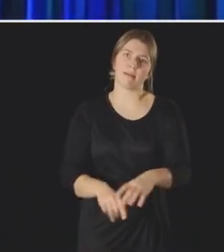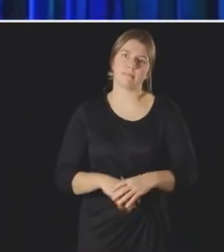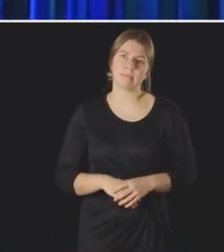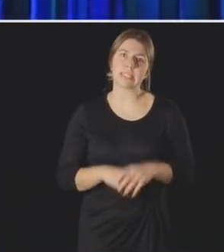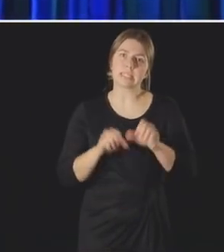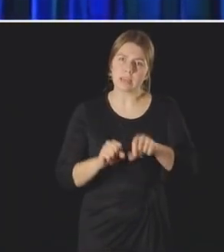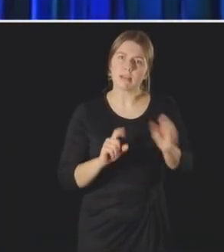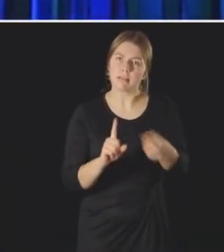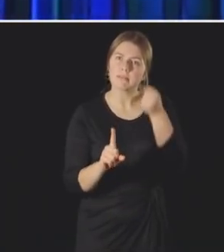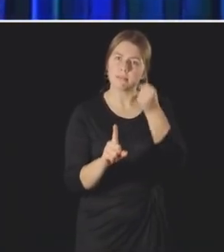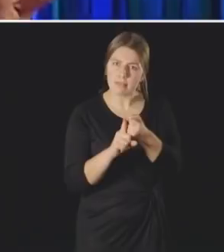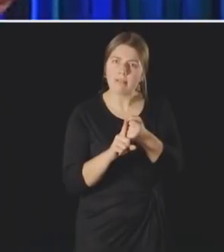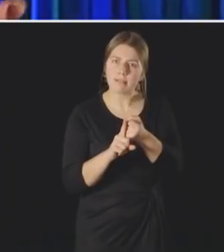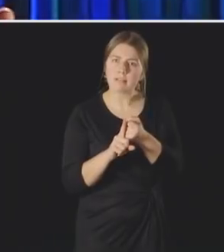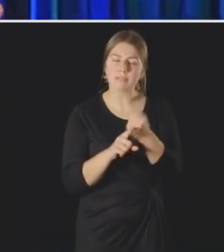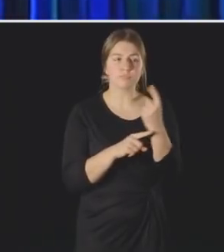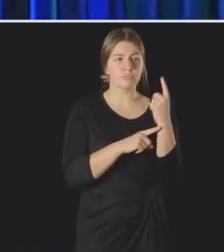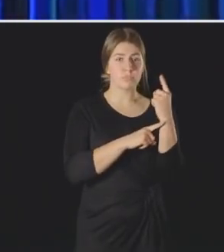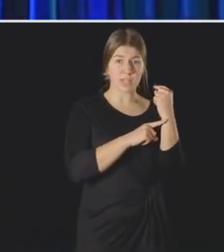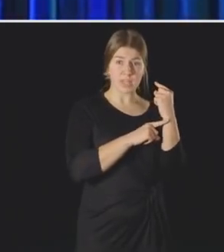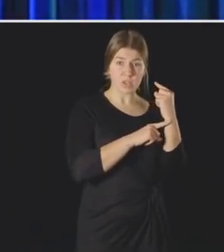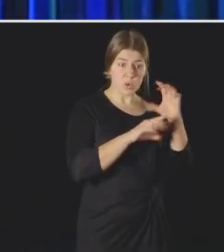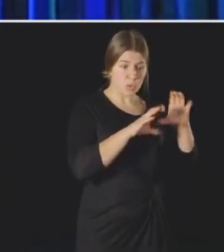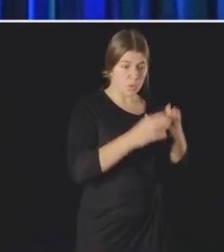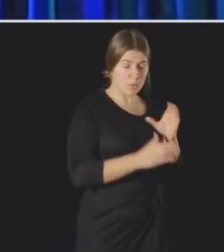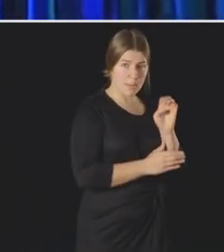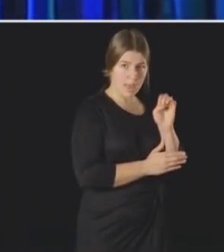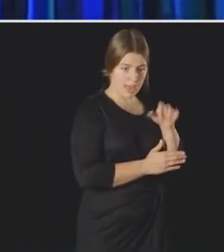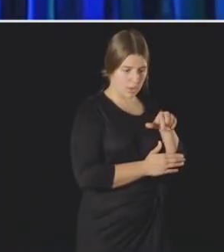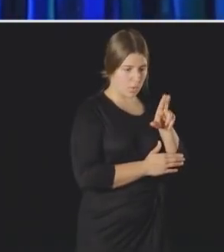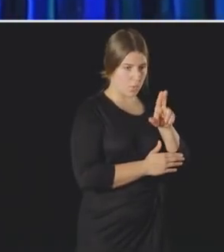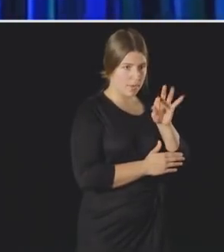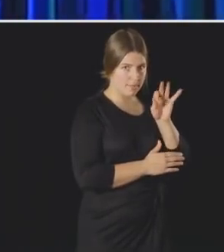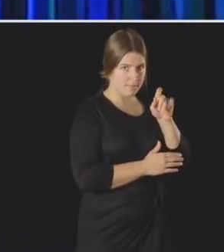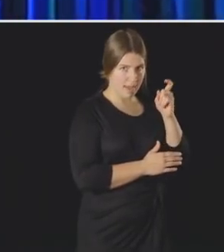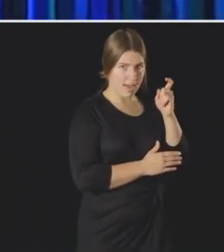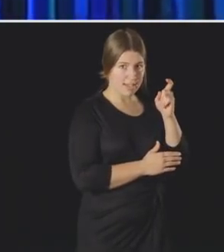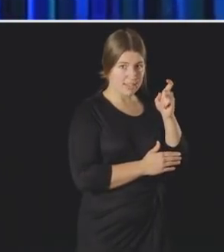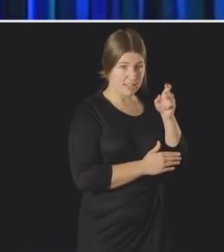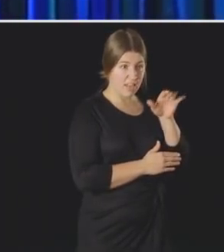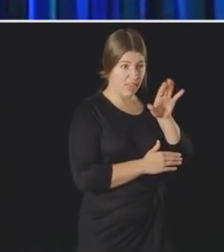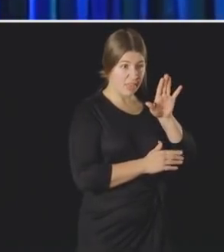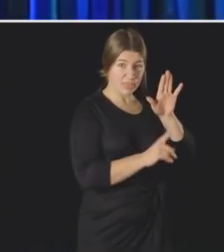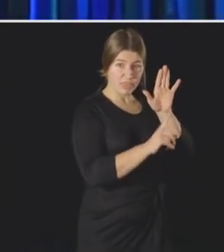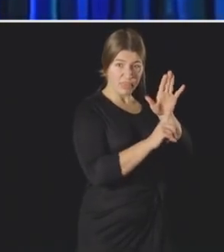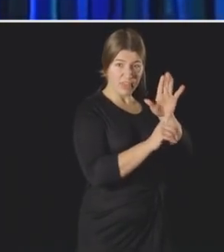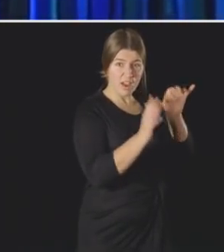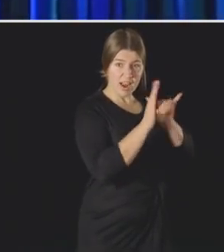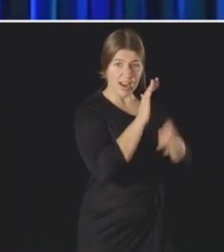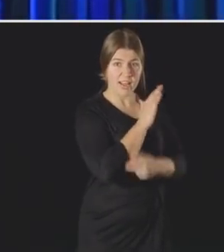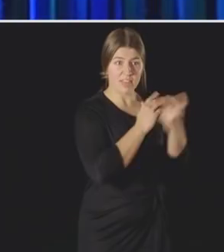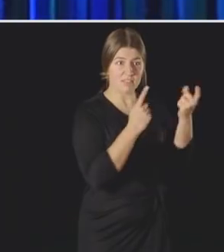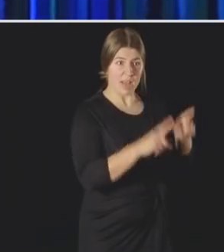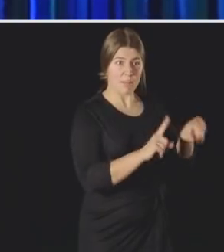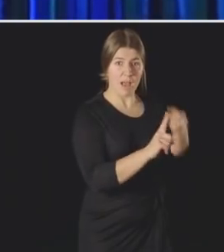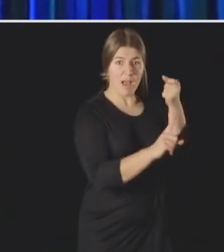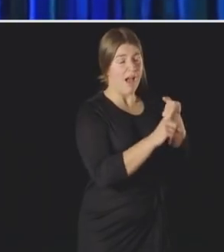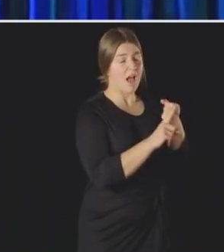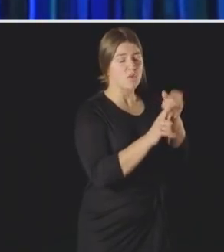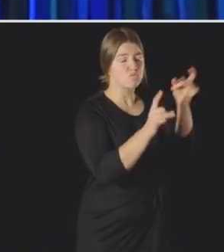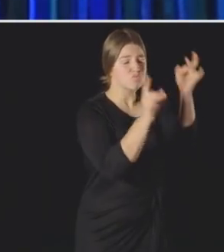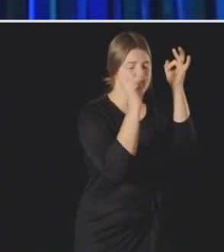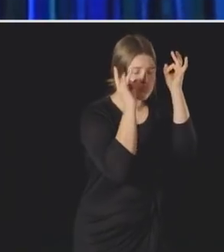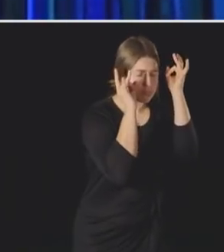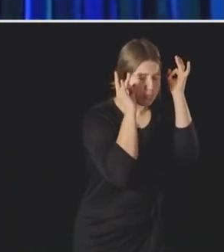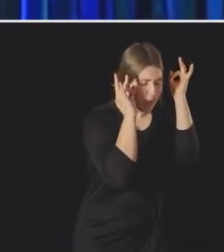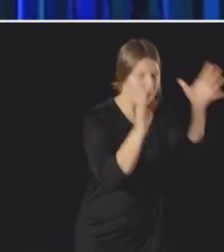The Equifax data breach in the fall of 2017 was the worst the world has ever seen. Companies and